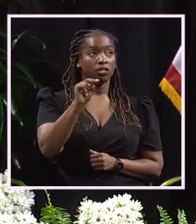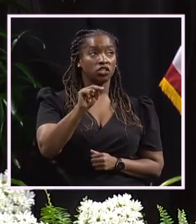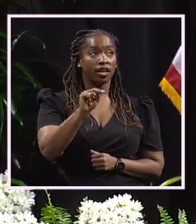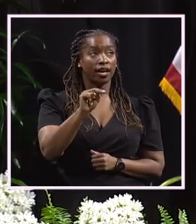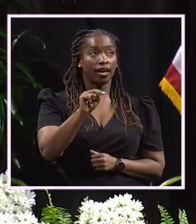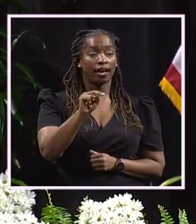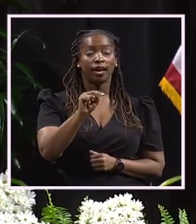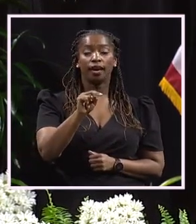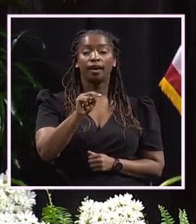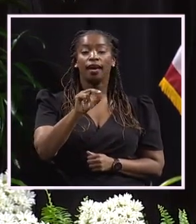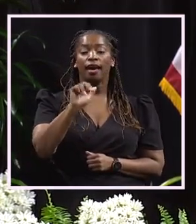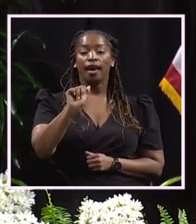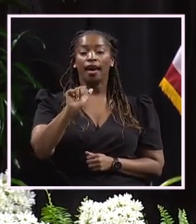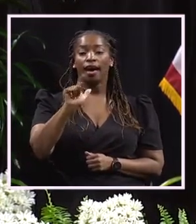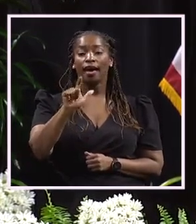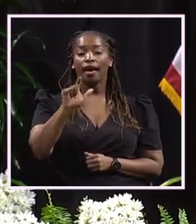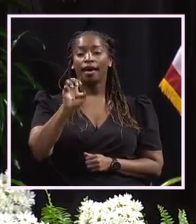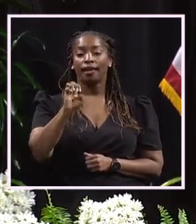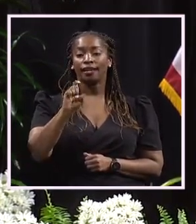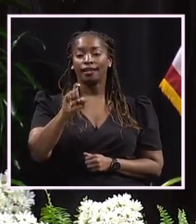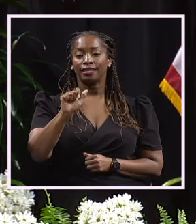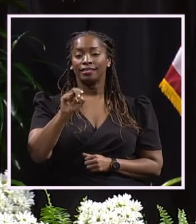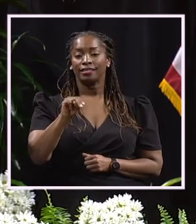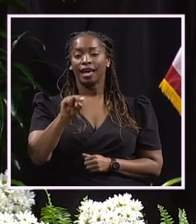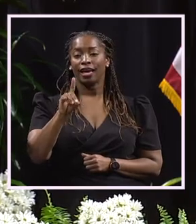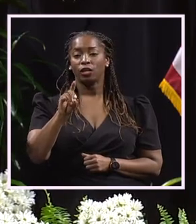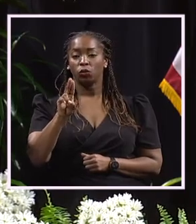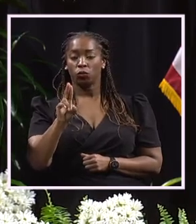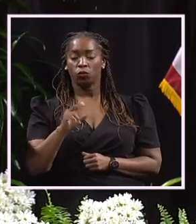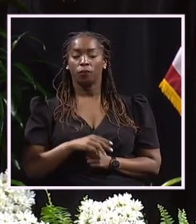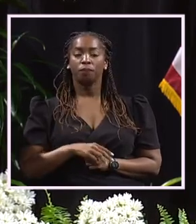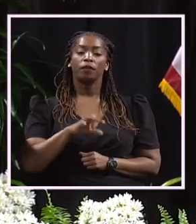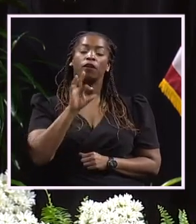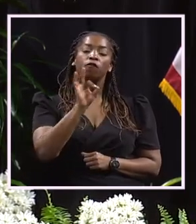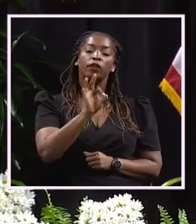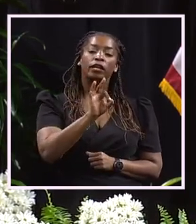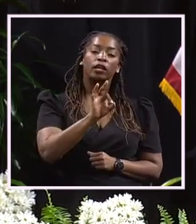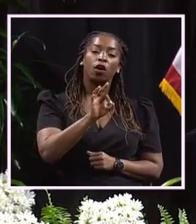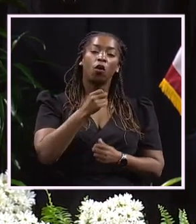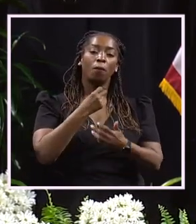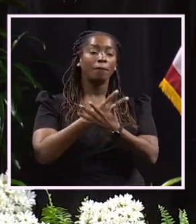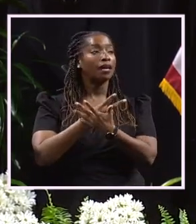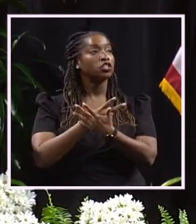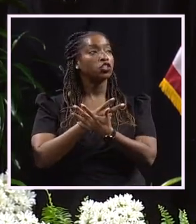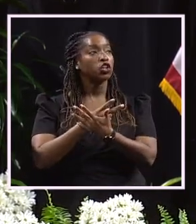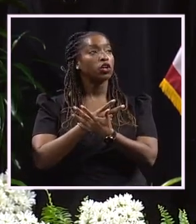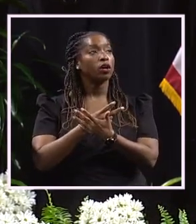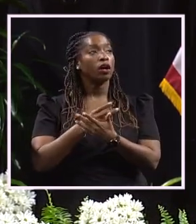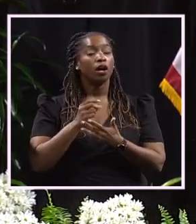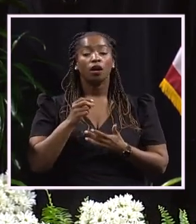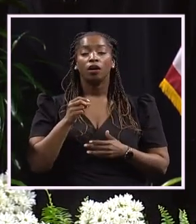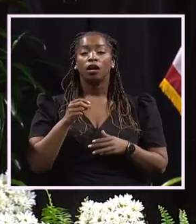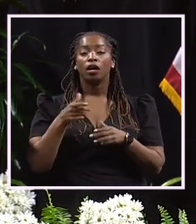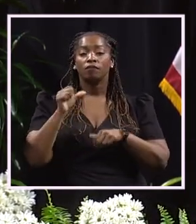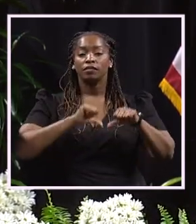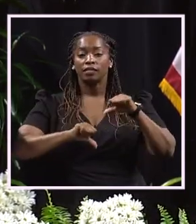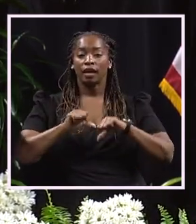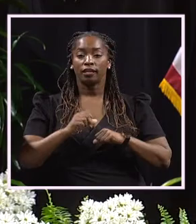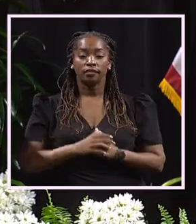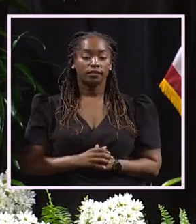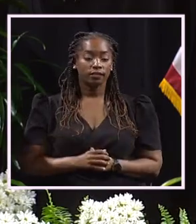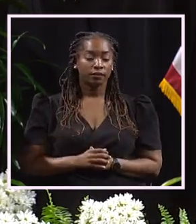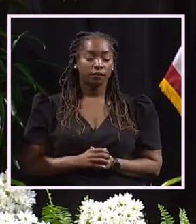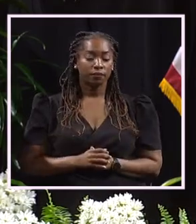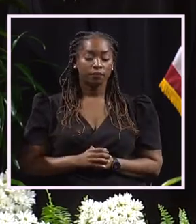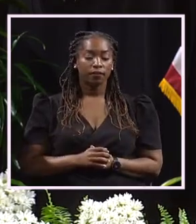Nijay Alexandru. Prilo, Master of Science. Nelly Yvette Vega